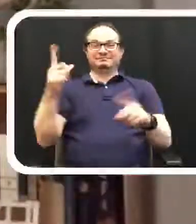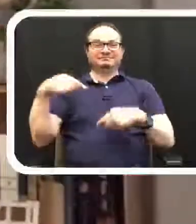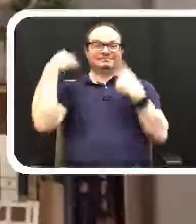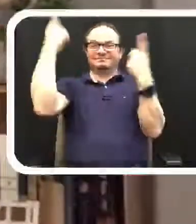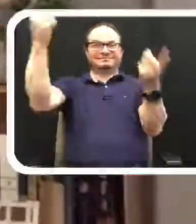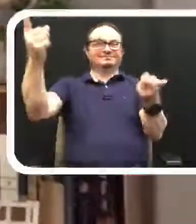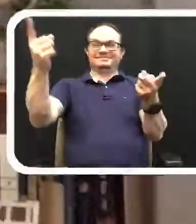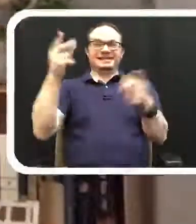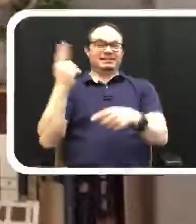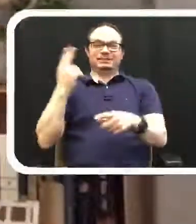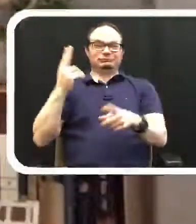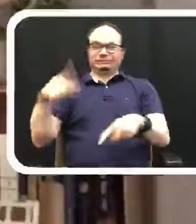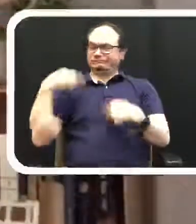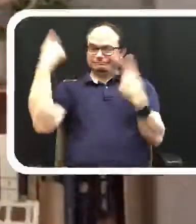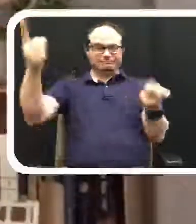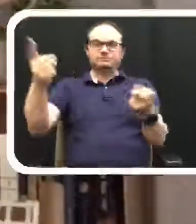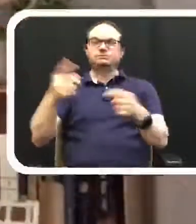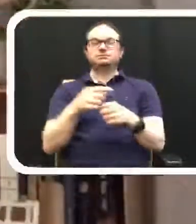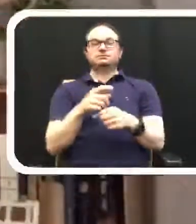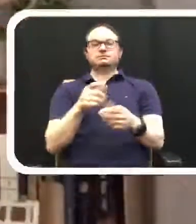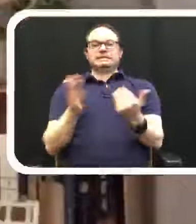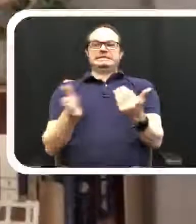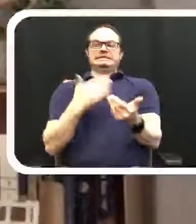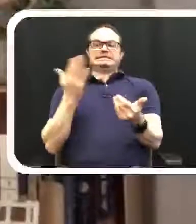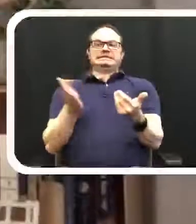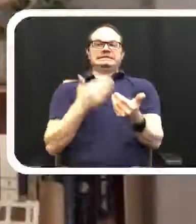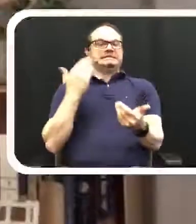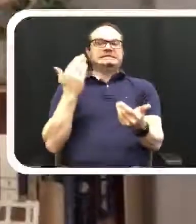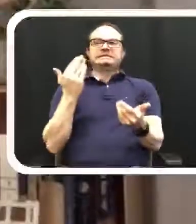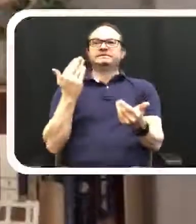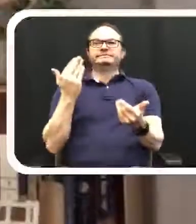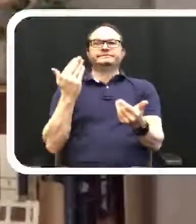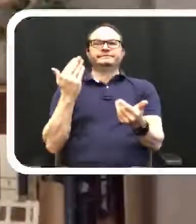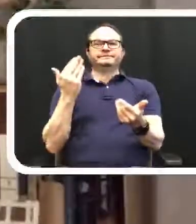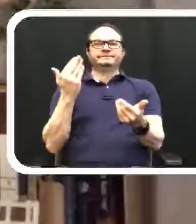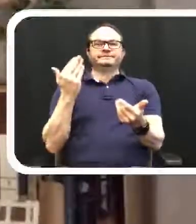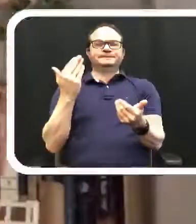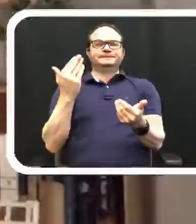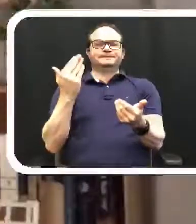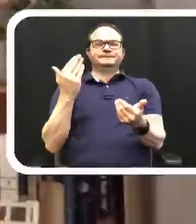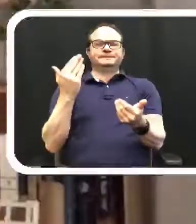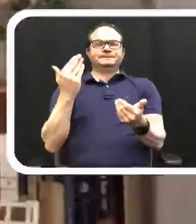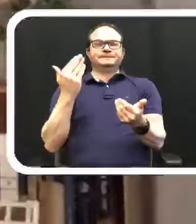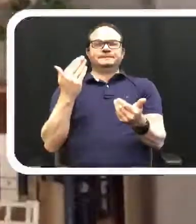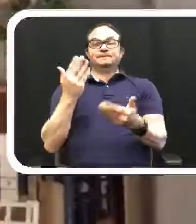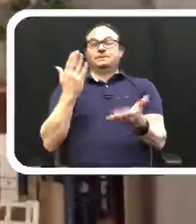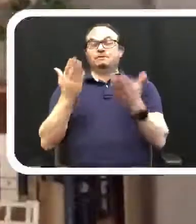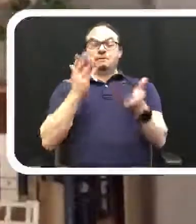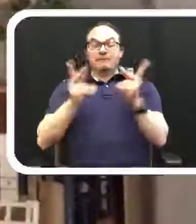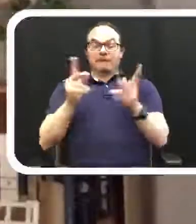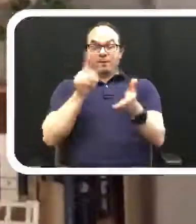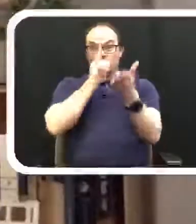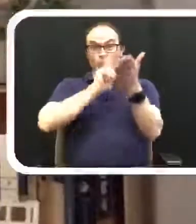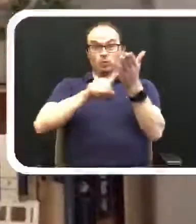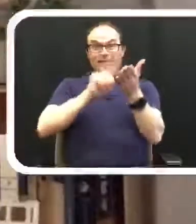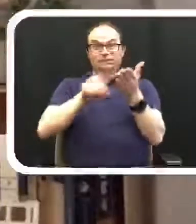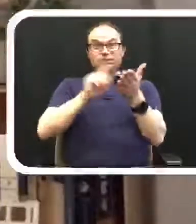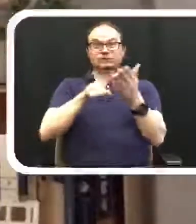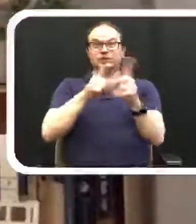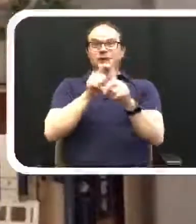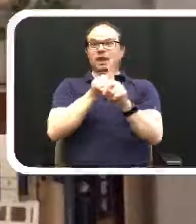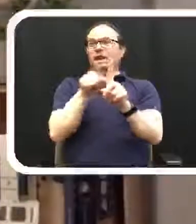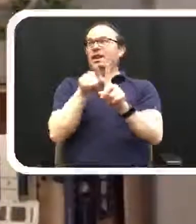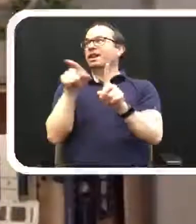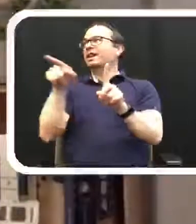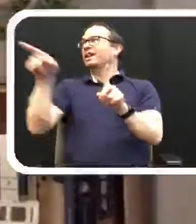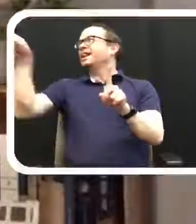had. It's so easy for us to maybe we're researching and we go down a rabbit hole, or